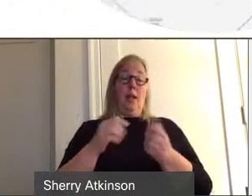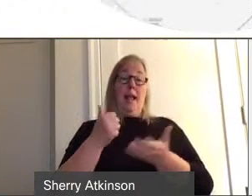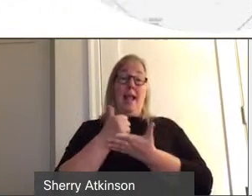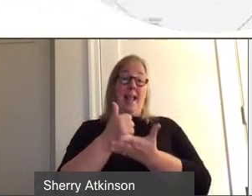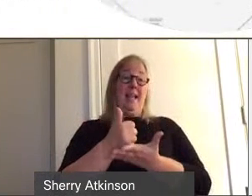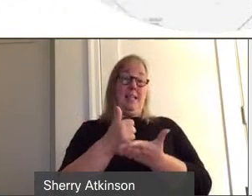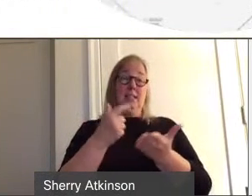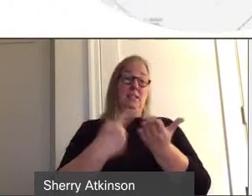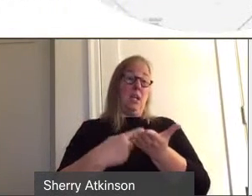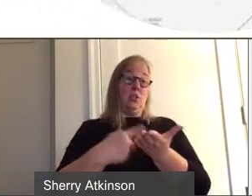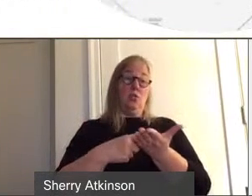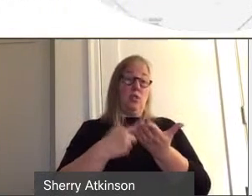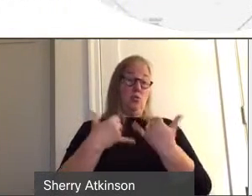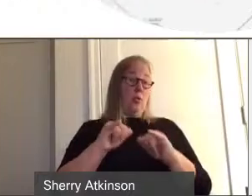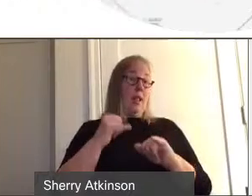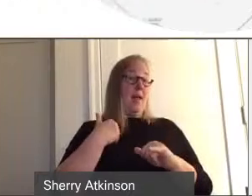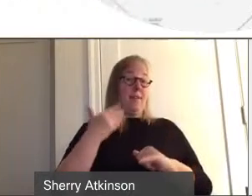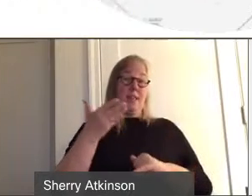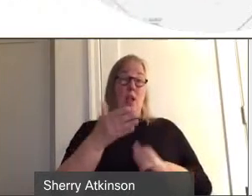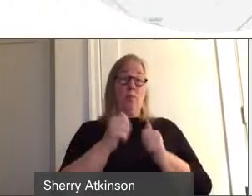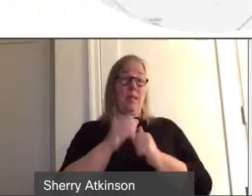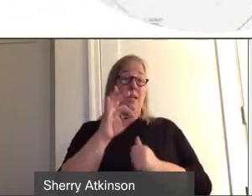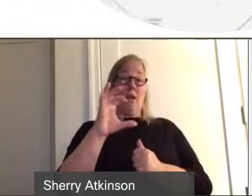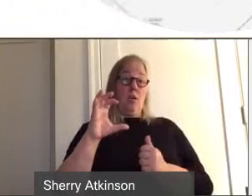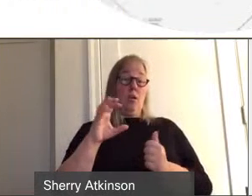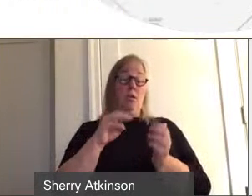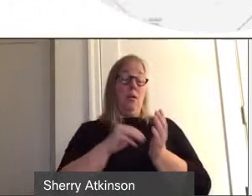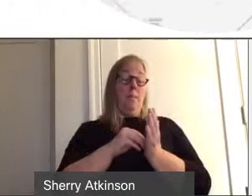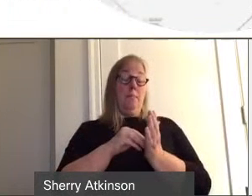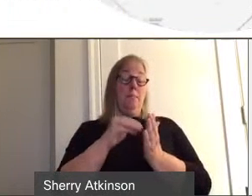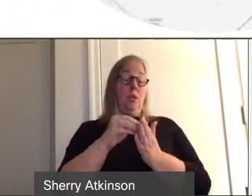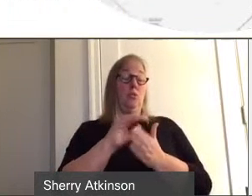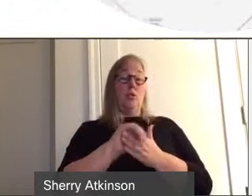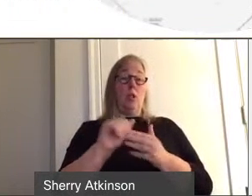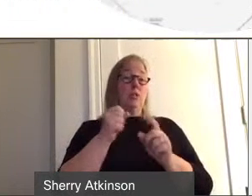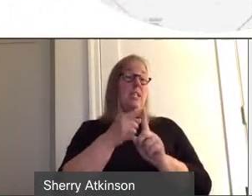the $900 billion stimulus bill.